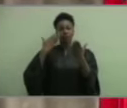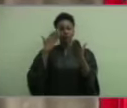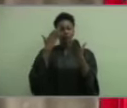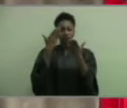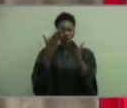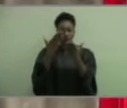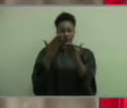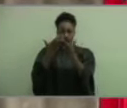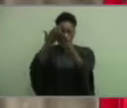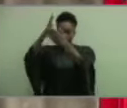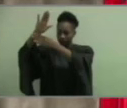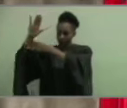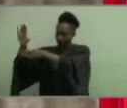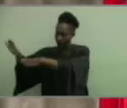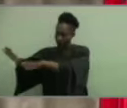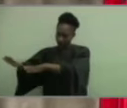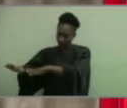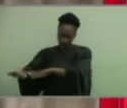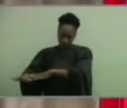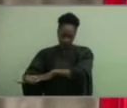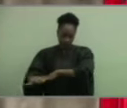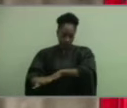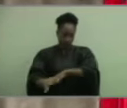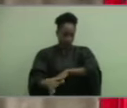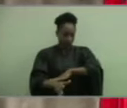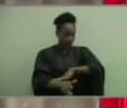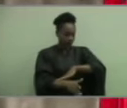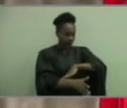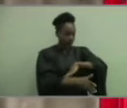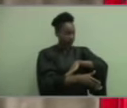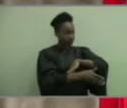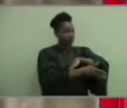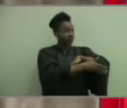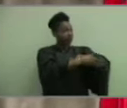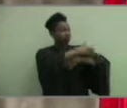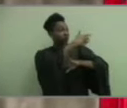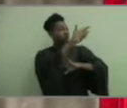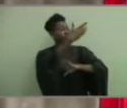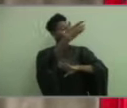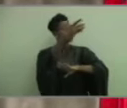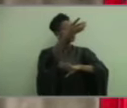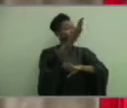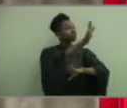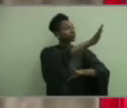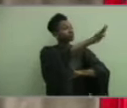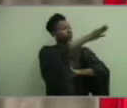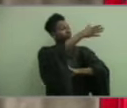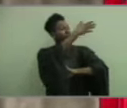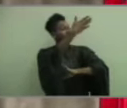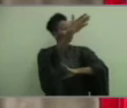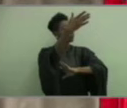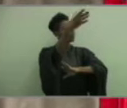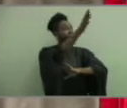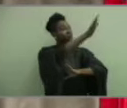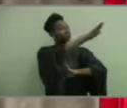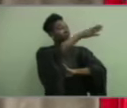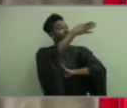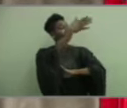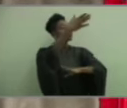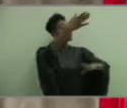through the night that our flag was still